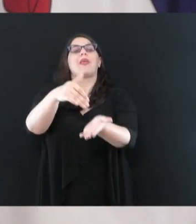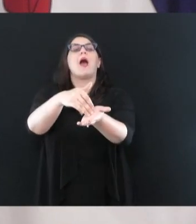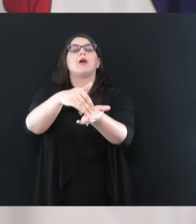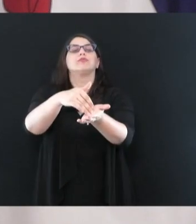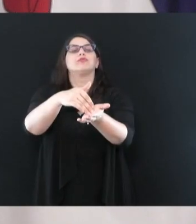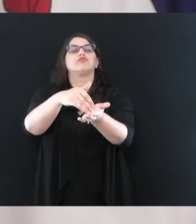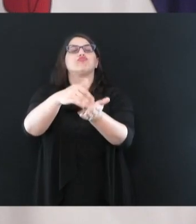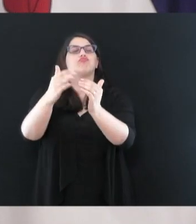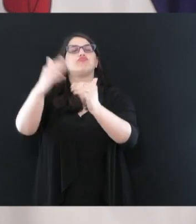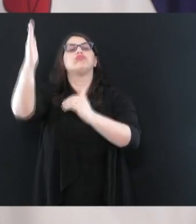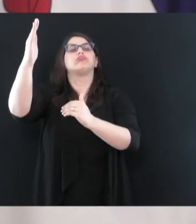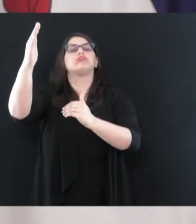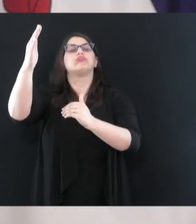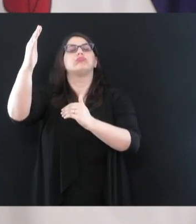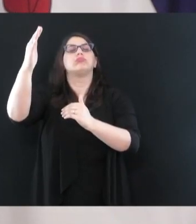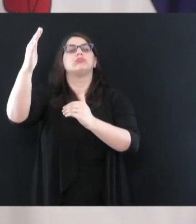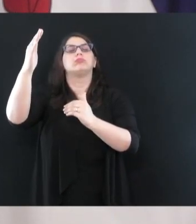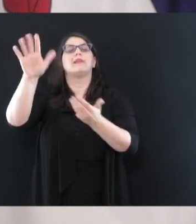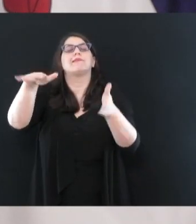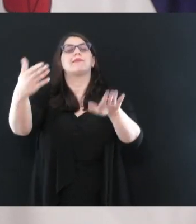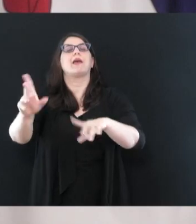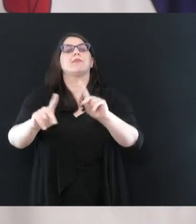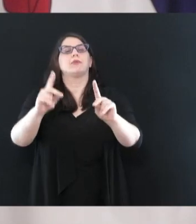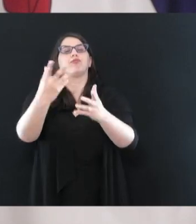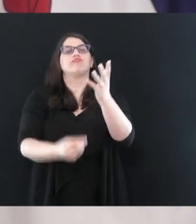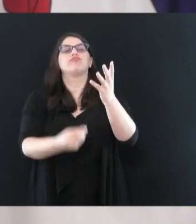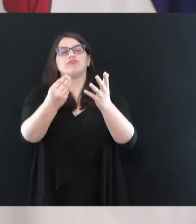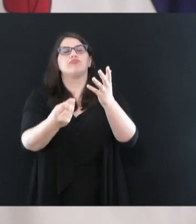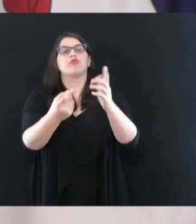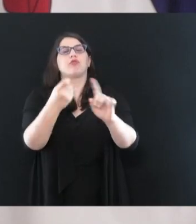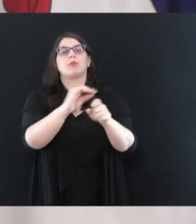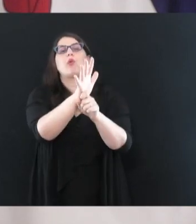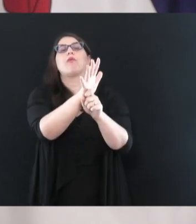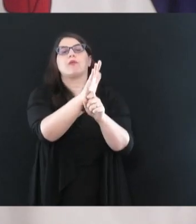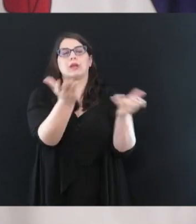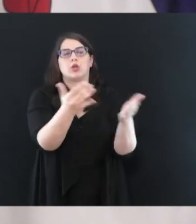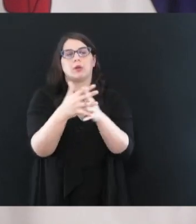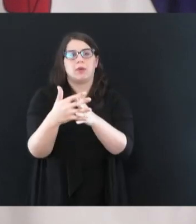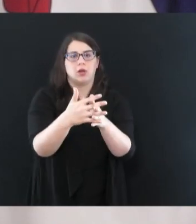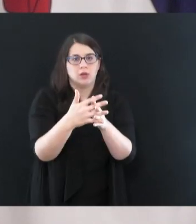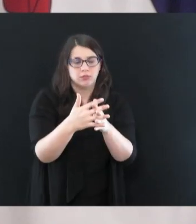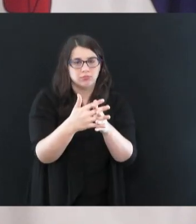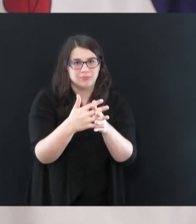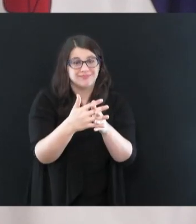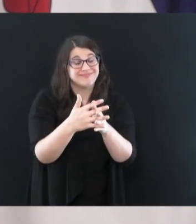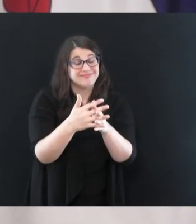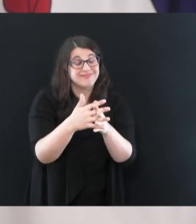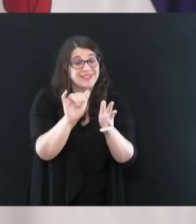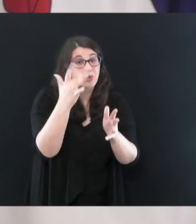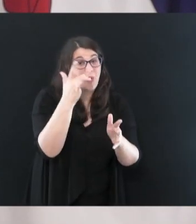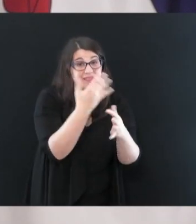America. But it is also why we are the most powerful nation on the